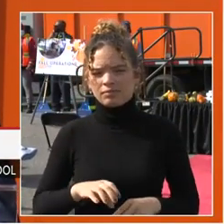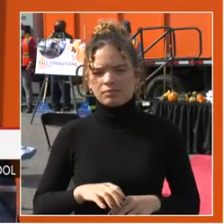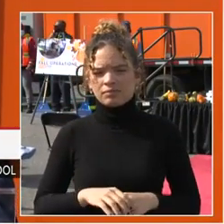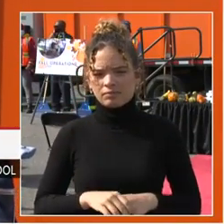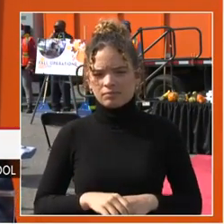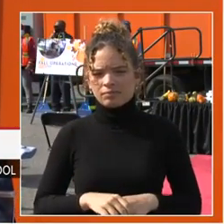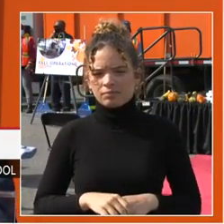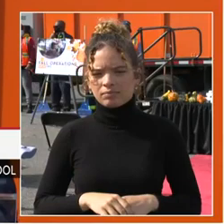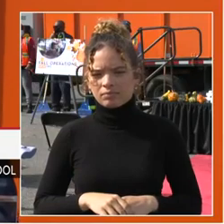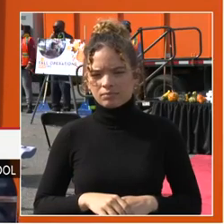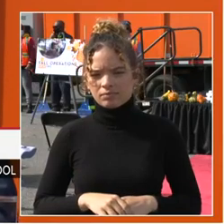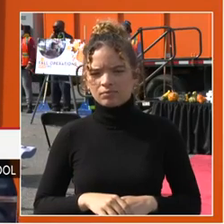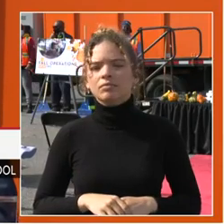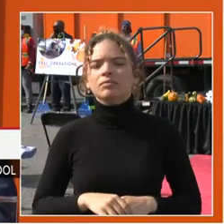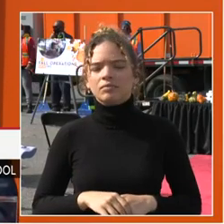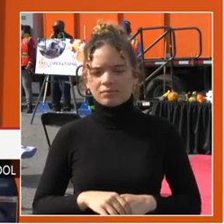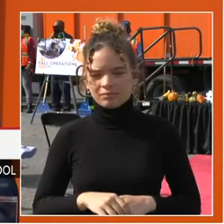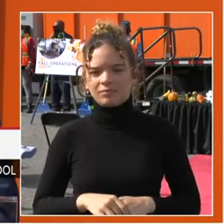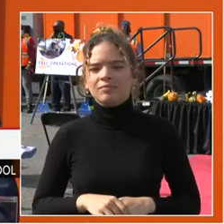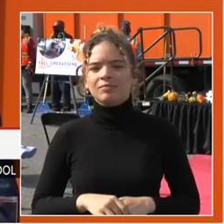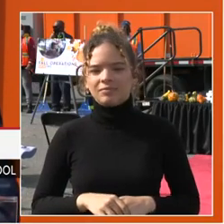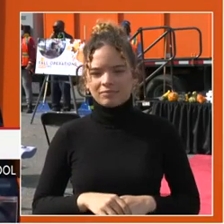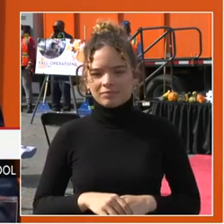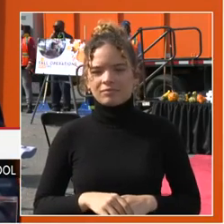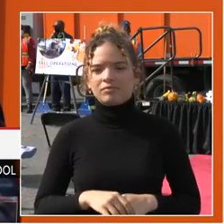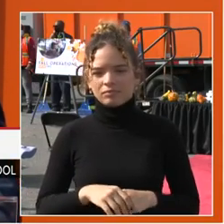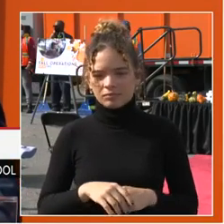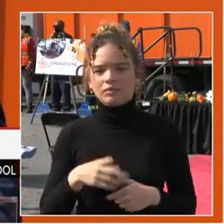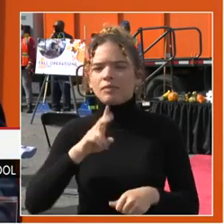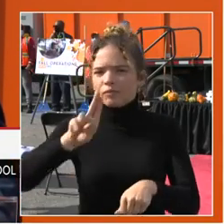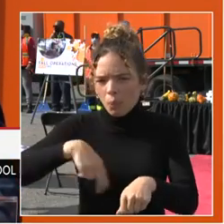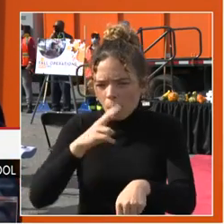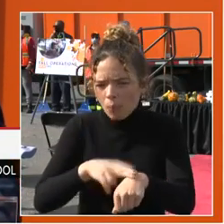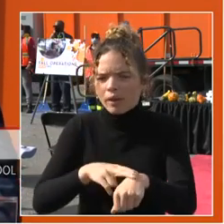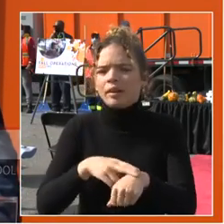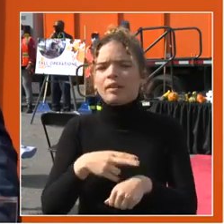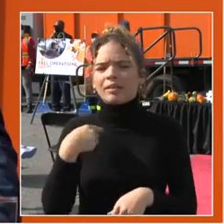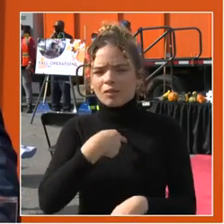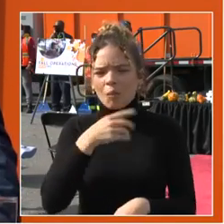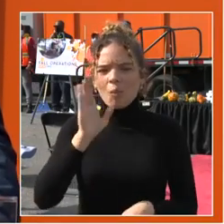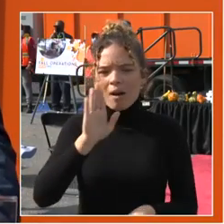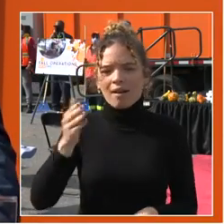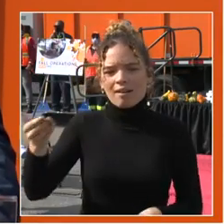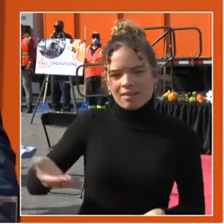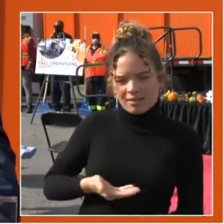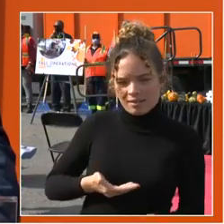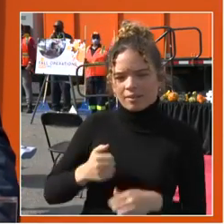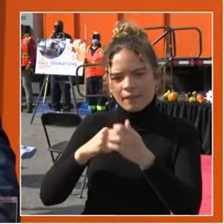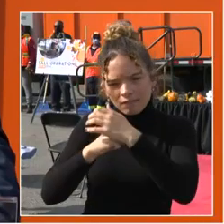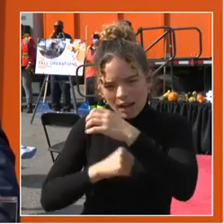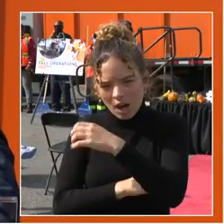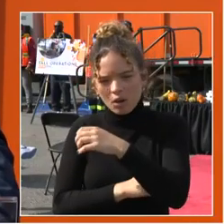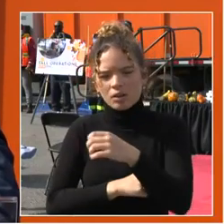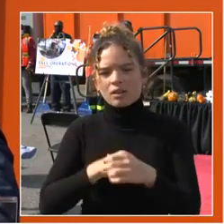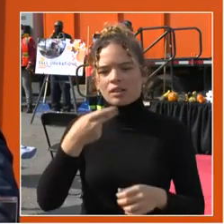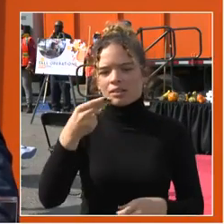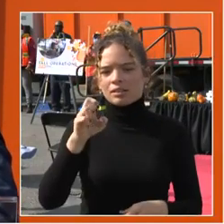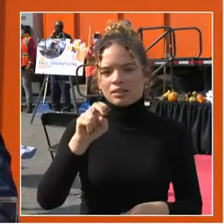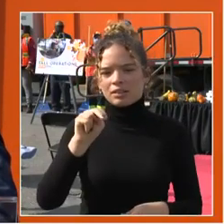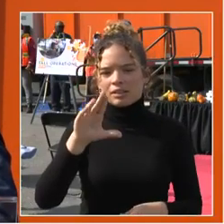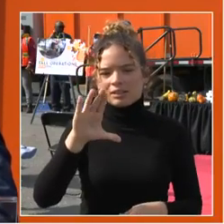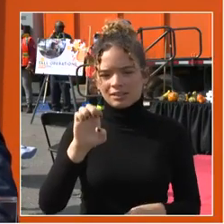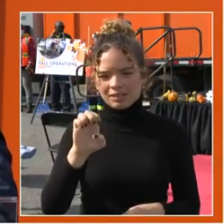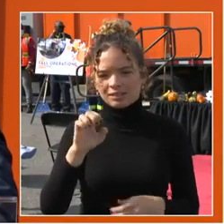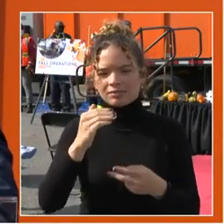Parks and Recreation with us today, and of course, we'd also like to welcome our founder, Mr. Donald Hentz, our CEO, Ms. Patricia